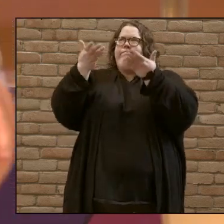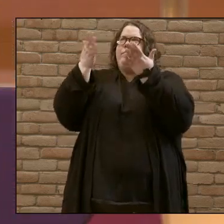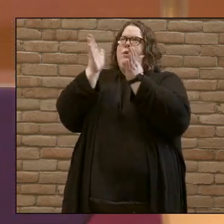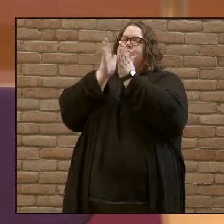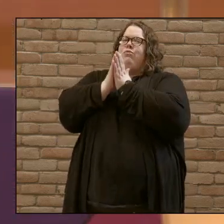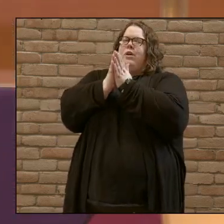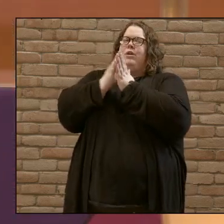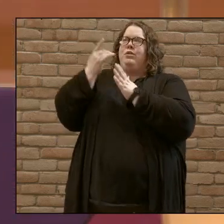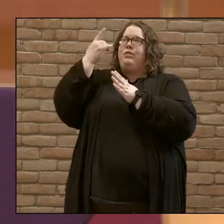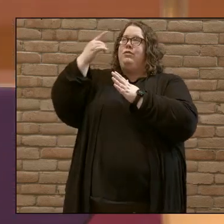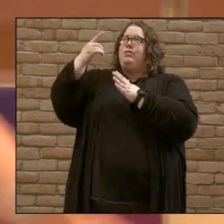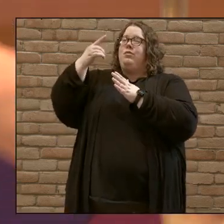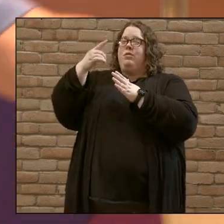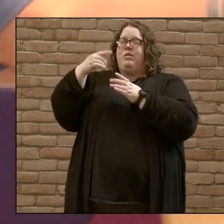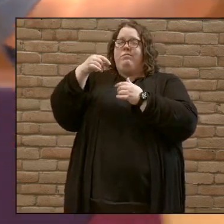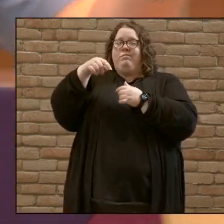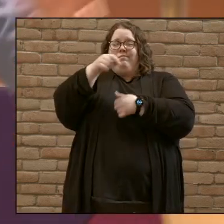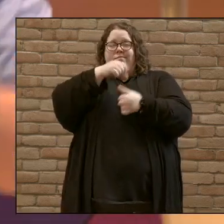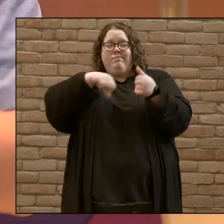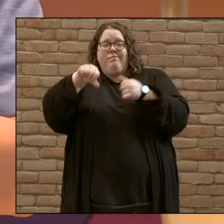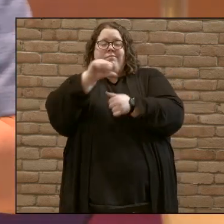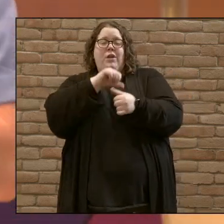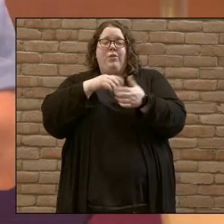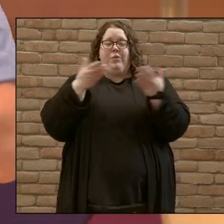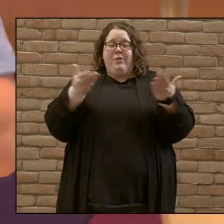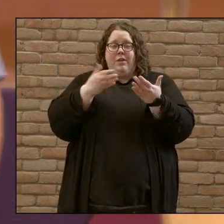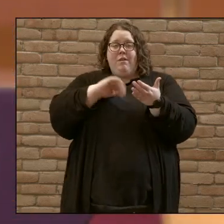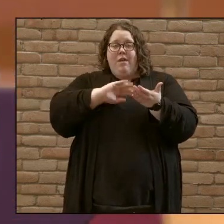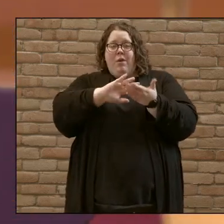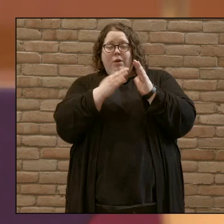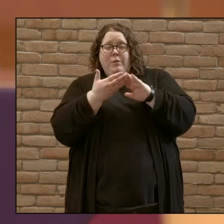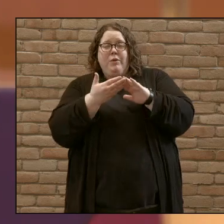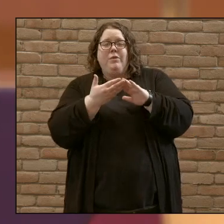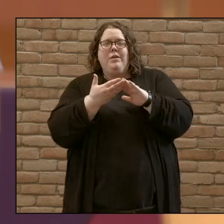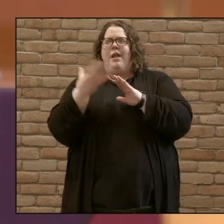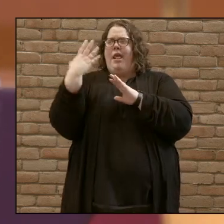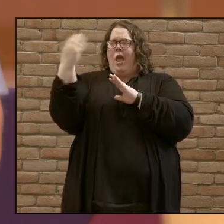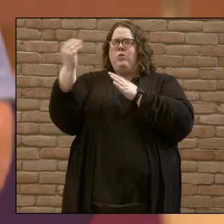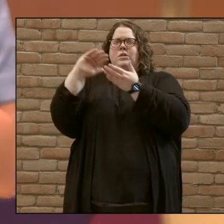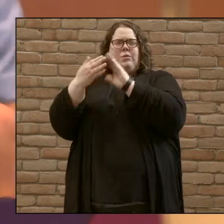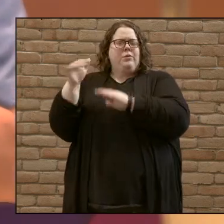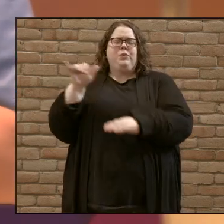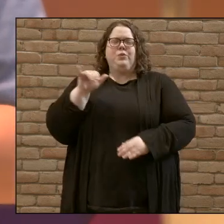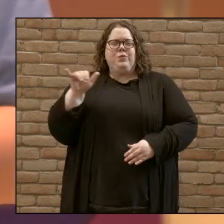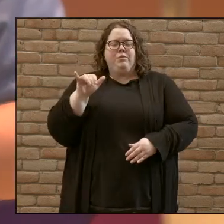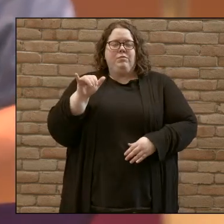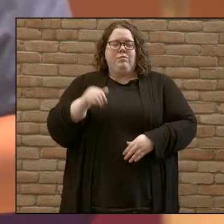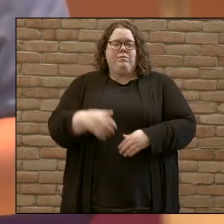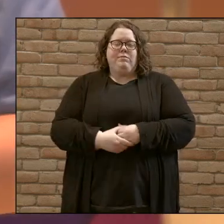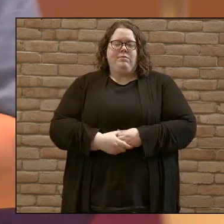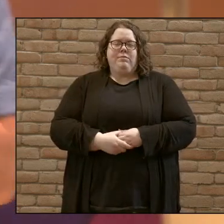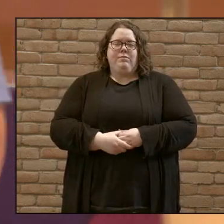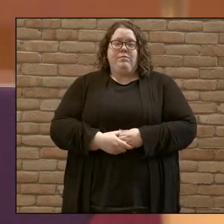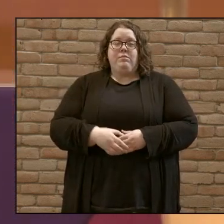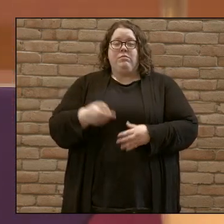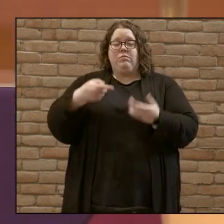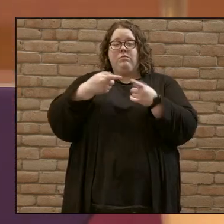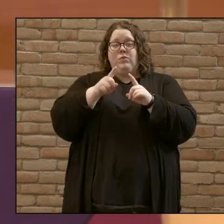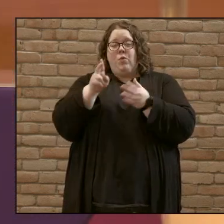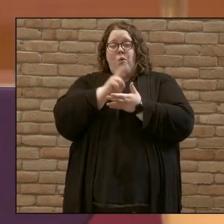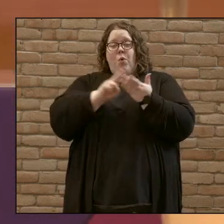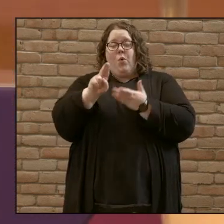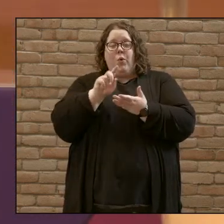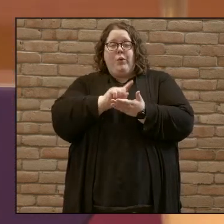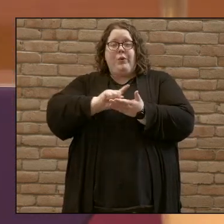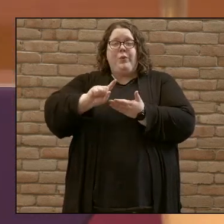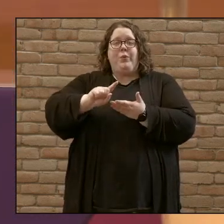community here at Woodbury Lutheran, for those outside of our community. And one of the unique ways we do that during Holy Week is through a